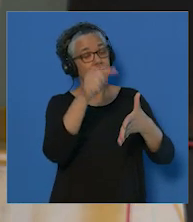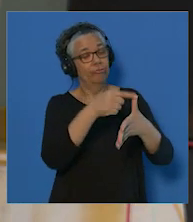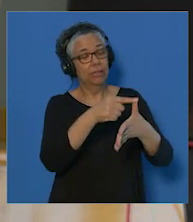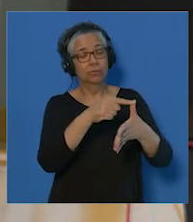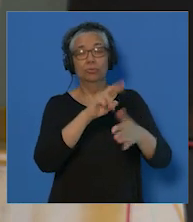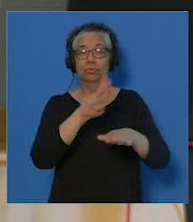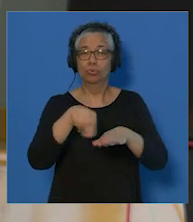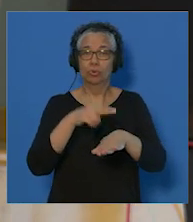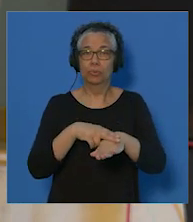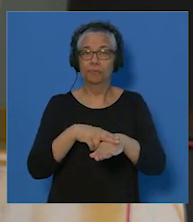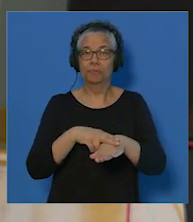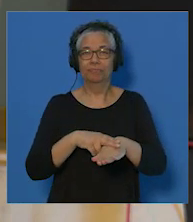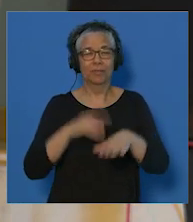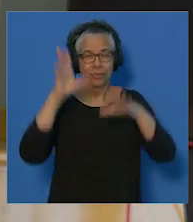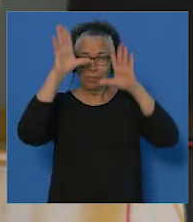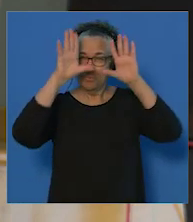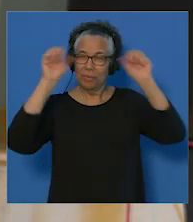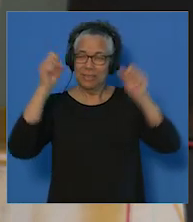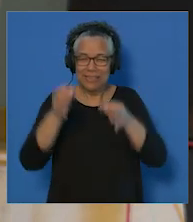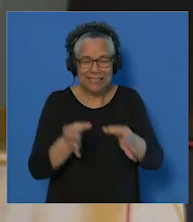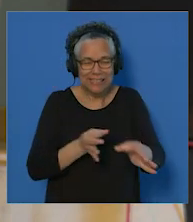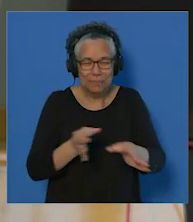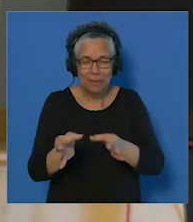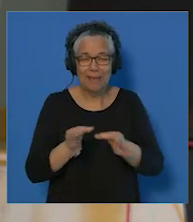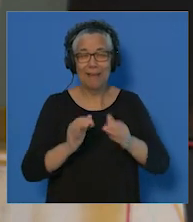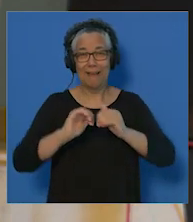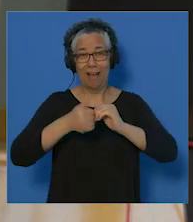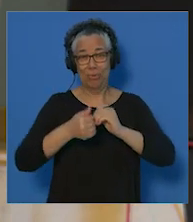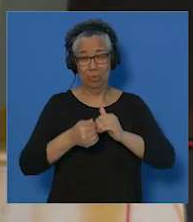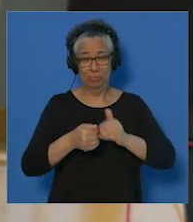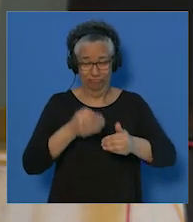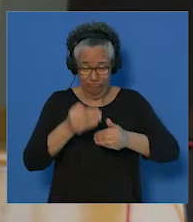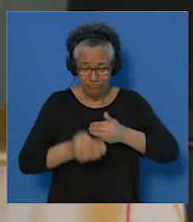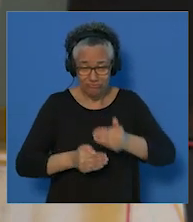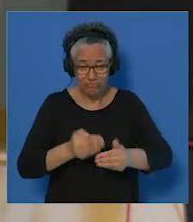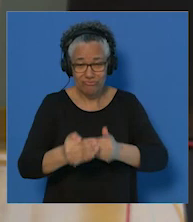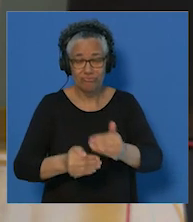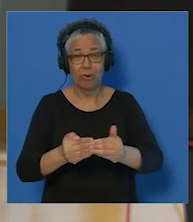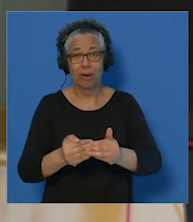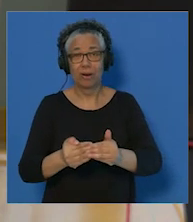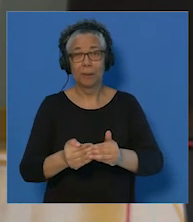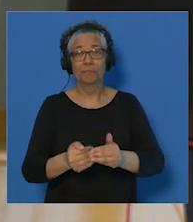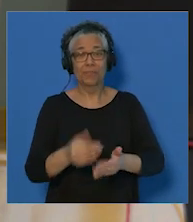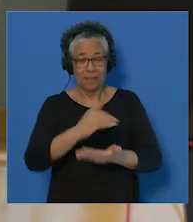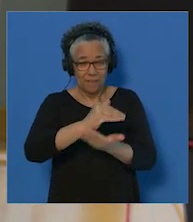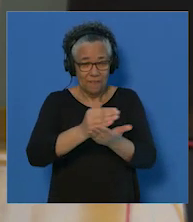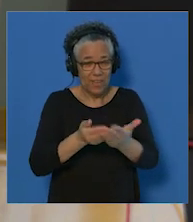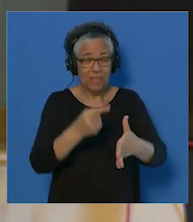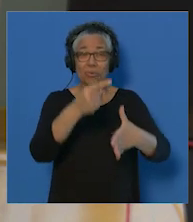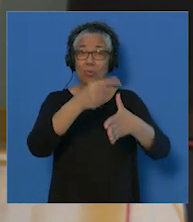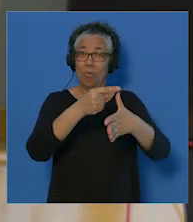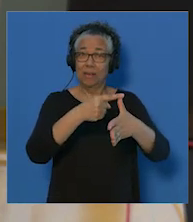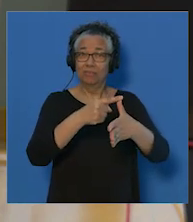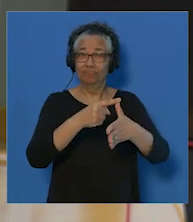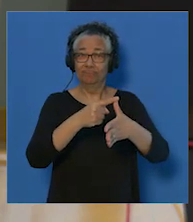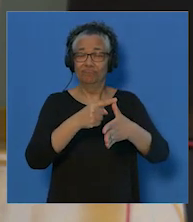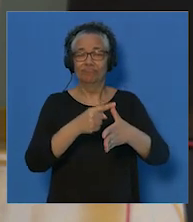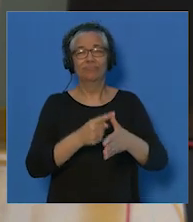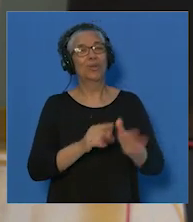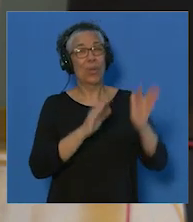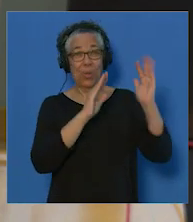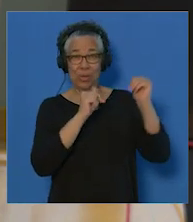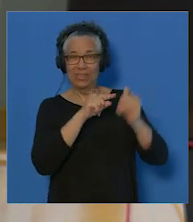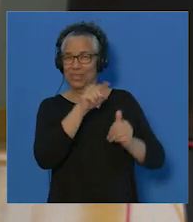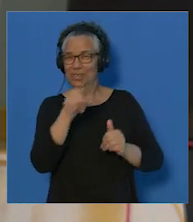has already outlined the precise stipulations of how we will proceed in phase 1 of the reopening, and hopefully everyone has had time